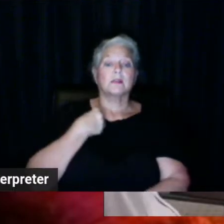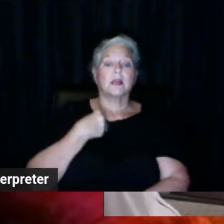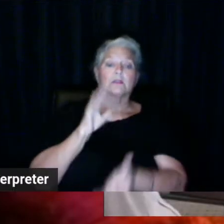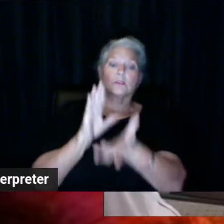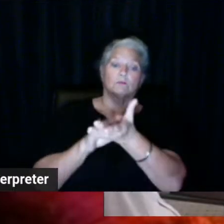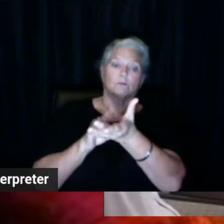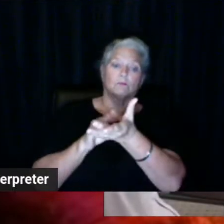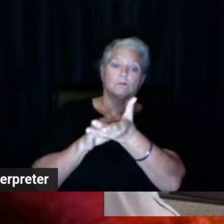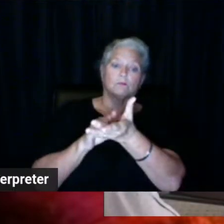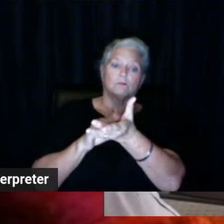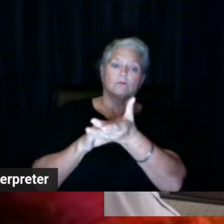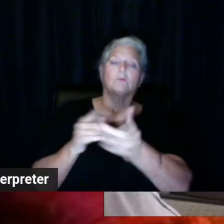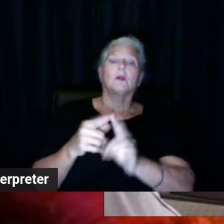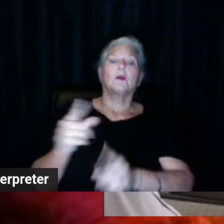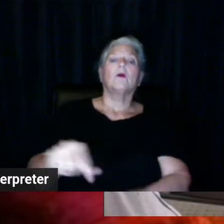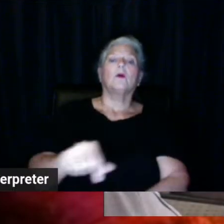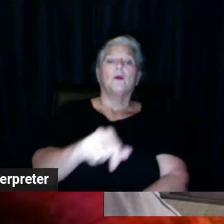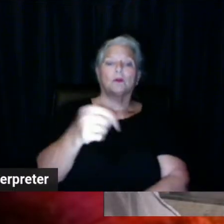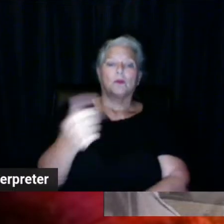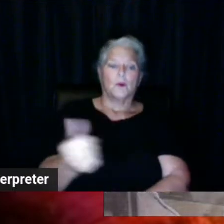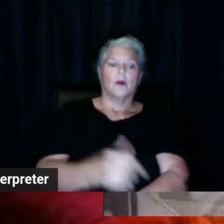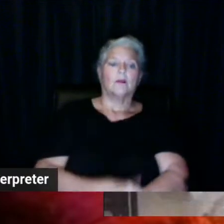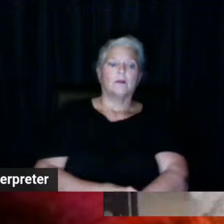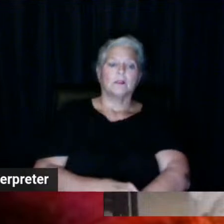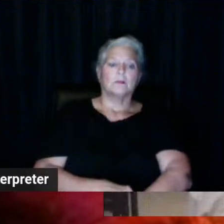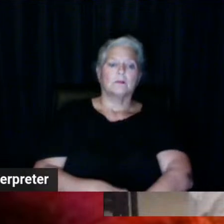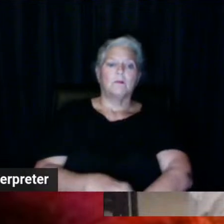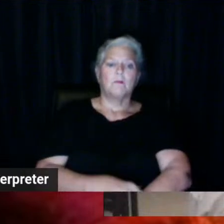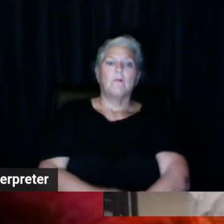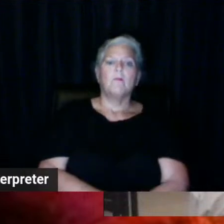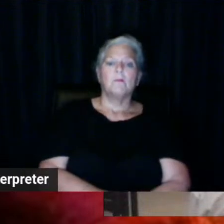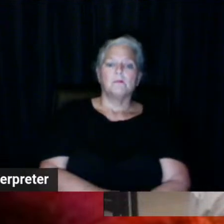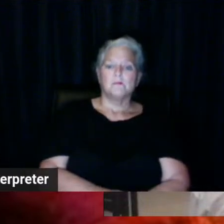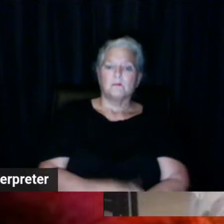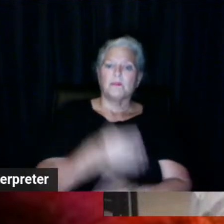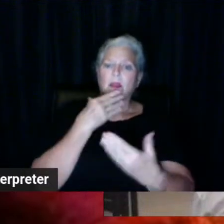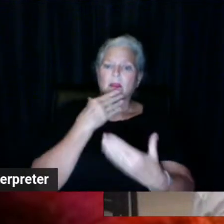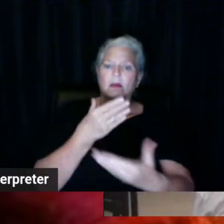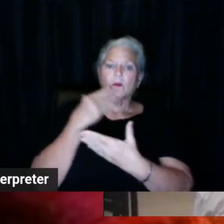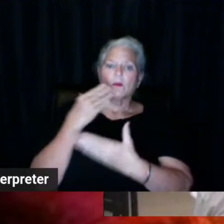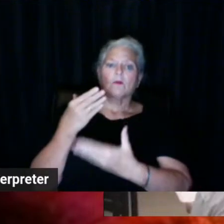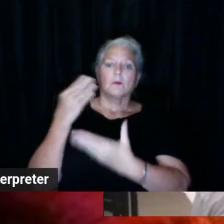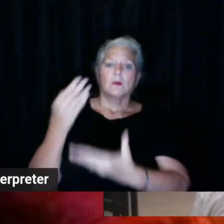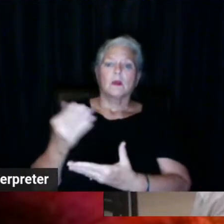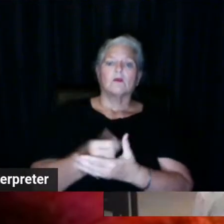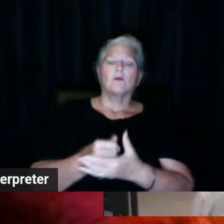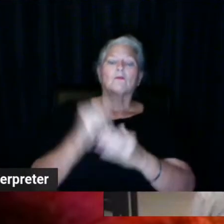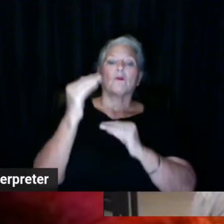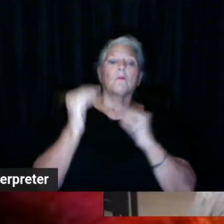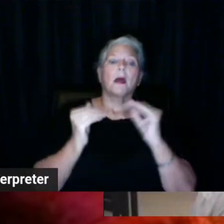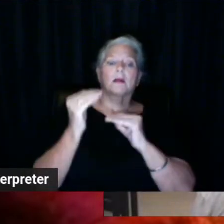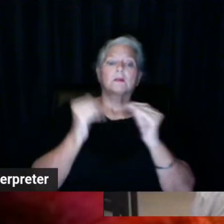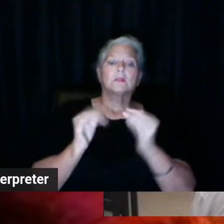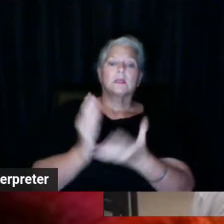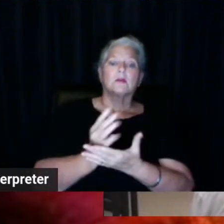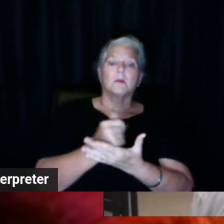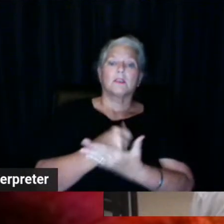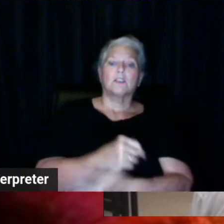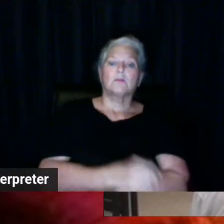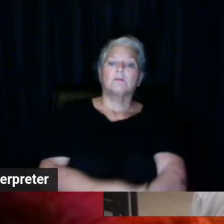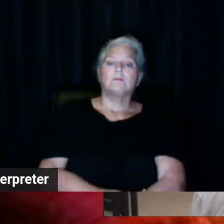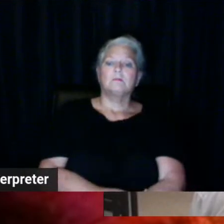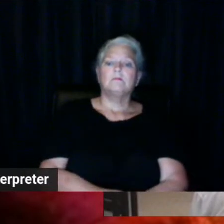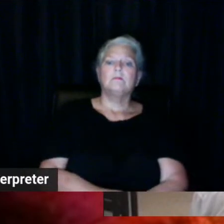department heads. All right. Thank you guys for all your hard work on Thanks, Randy. Thanks, Brian. balancing those budgets. All right, thank you. Keep up the good work. Thank